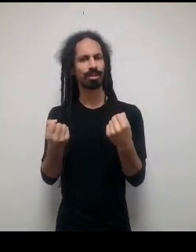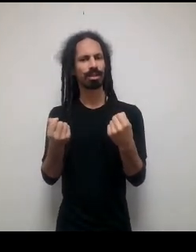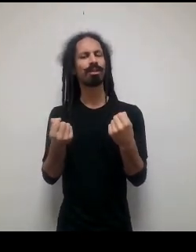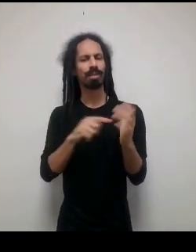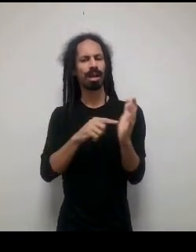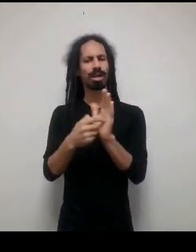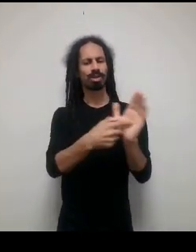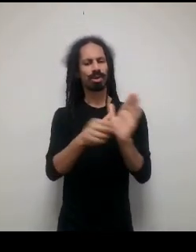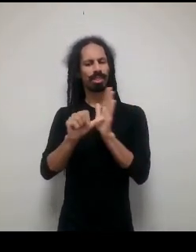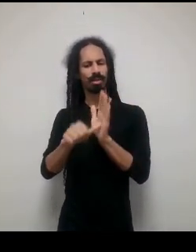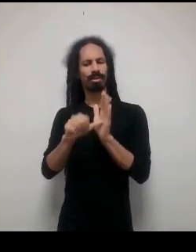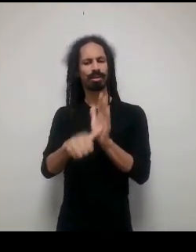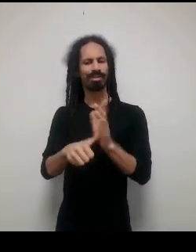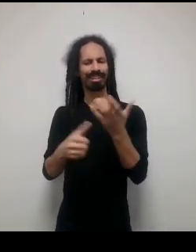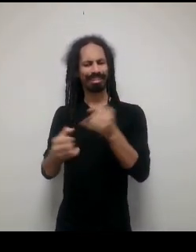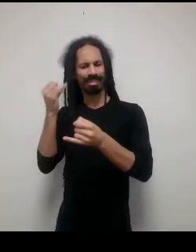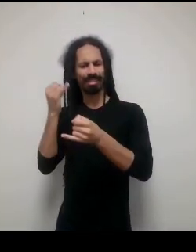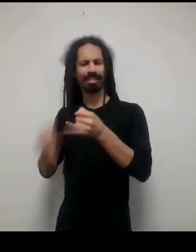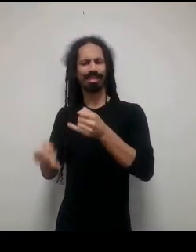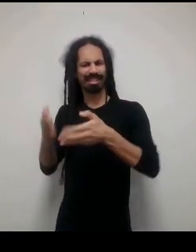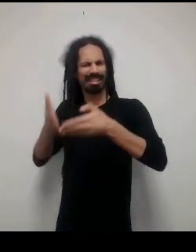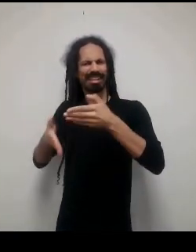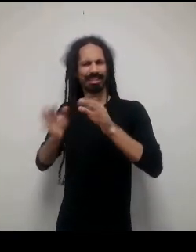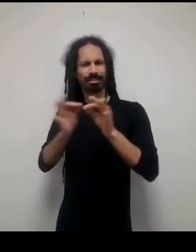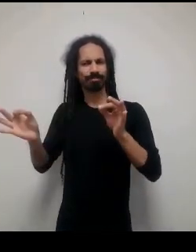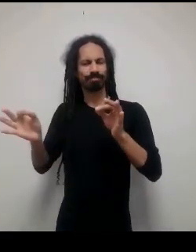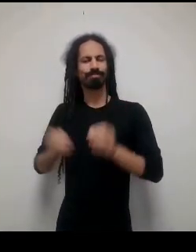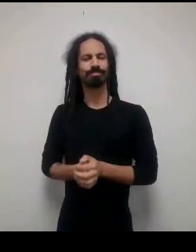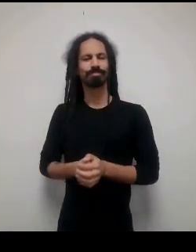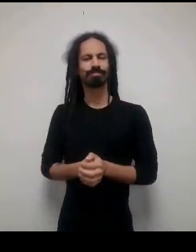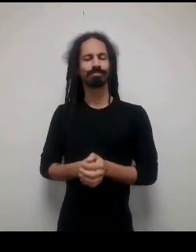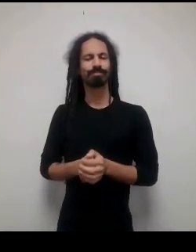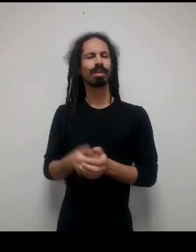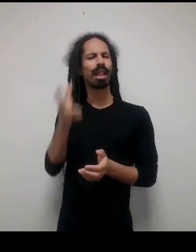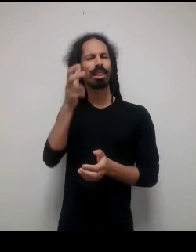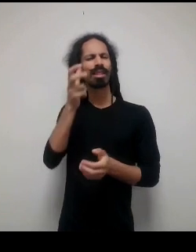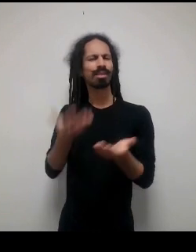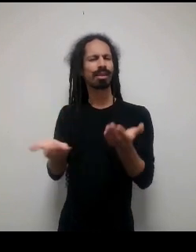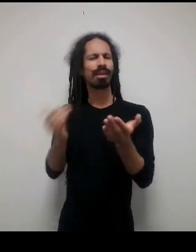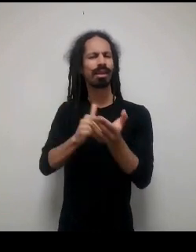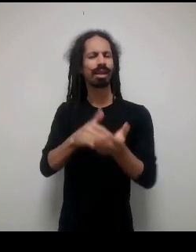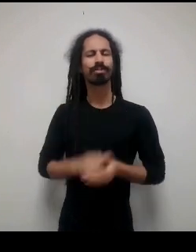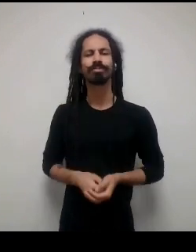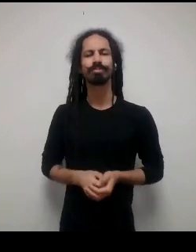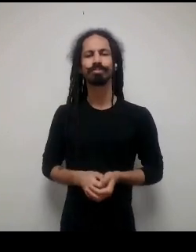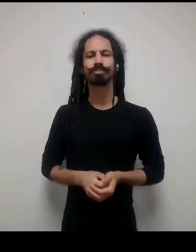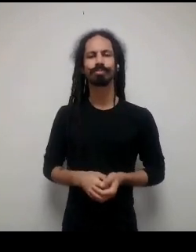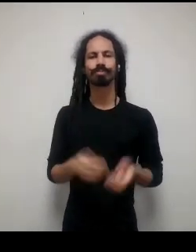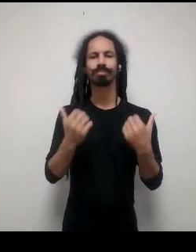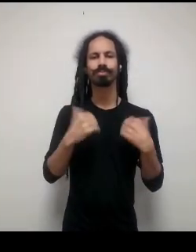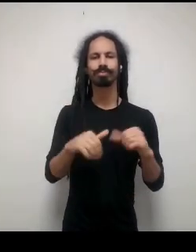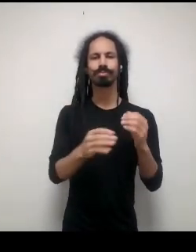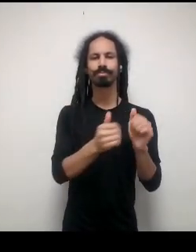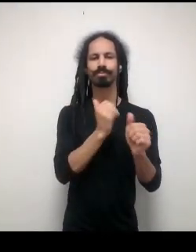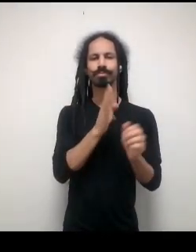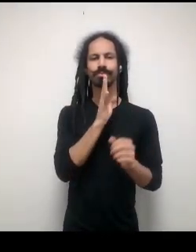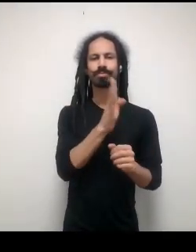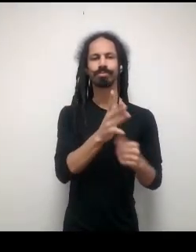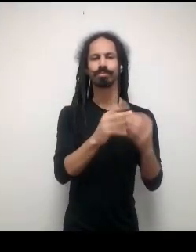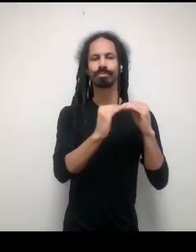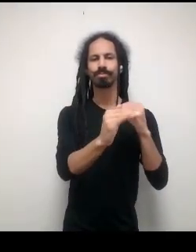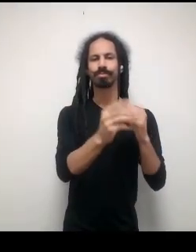we're using at the end of a sentence. Listen to how I read this sentence again. Try to avoid speaking in a monotone